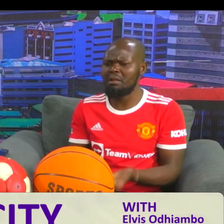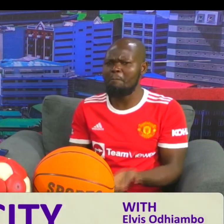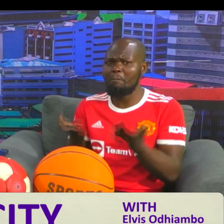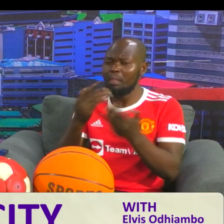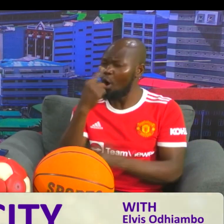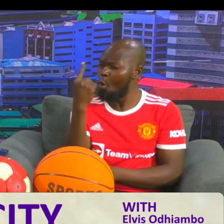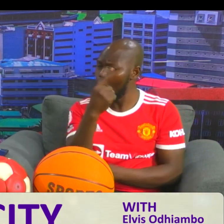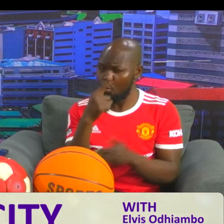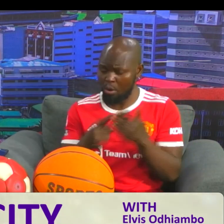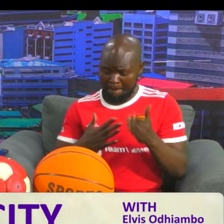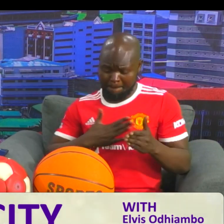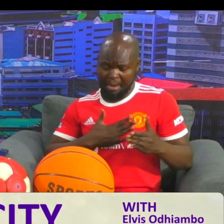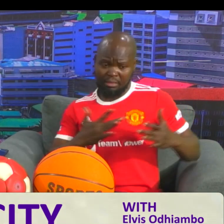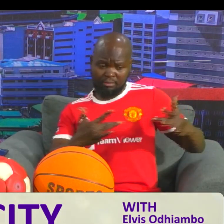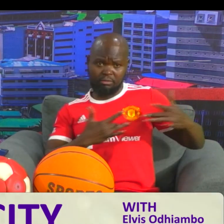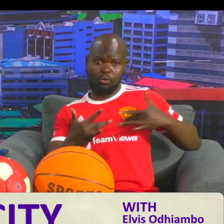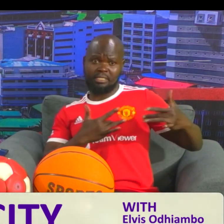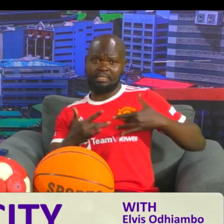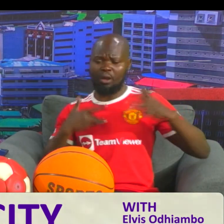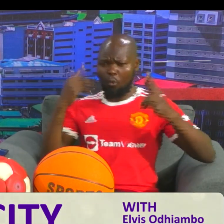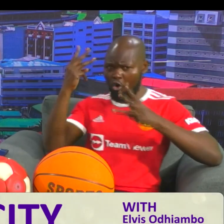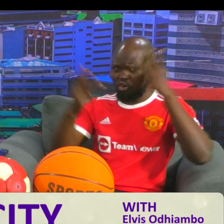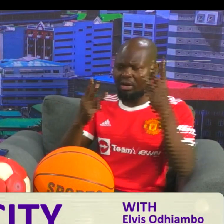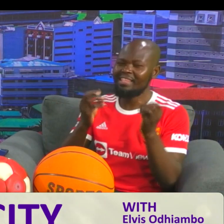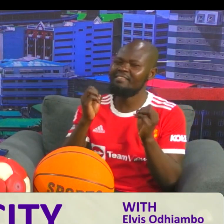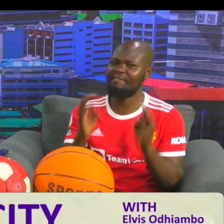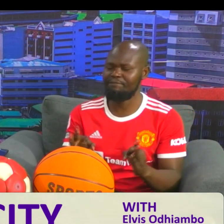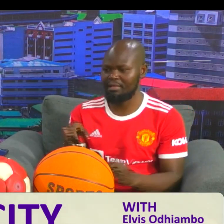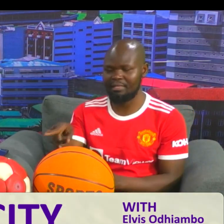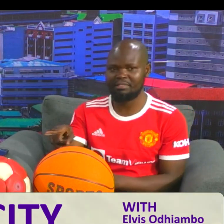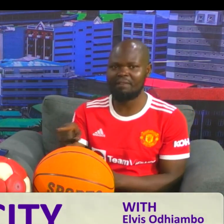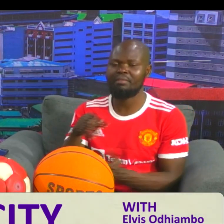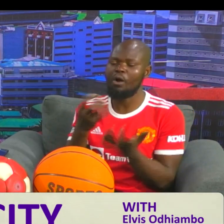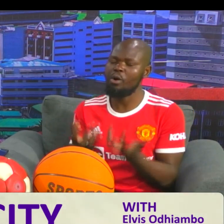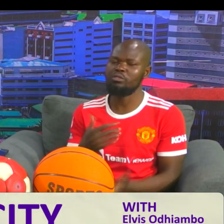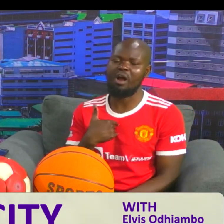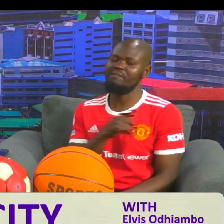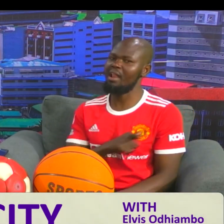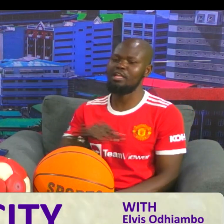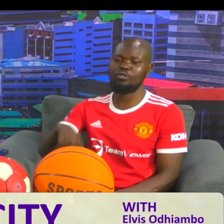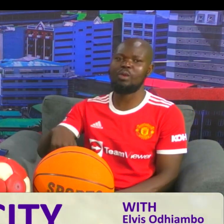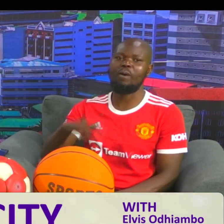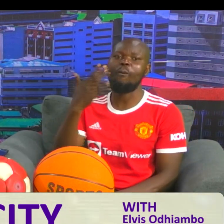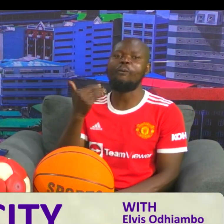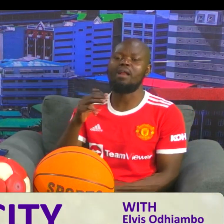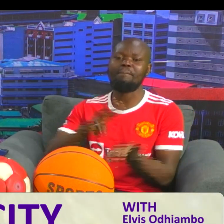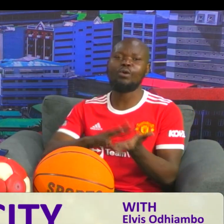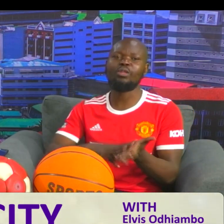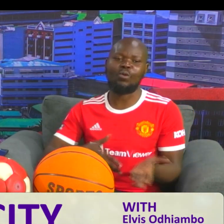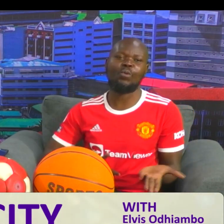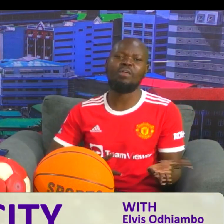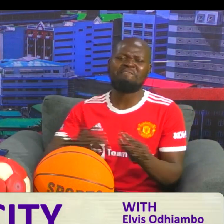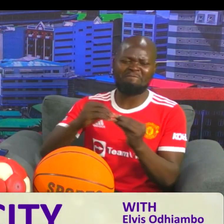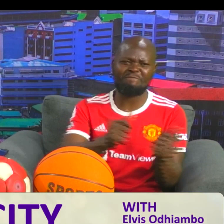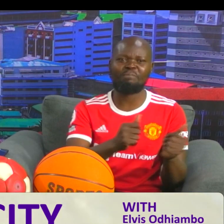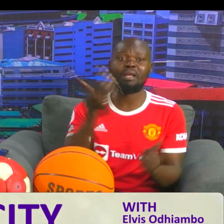saw. I think the only concern that Wazito right now have, and the thing they need to worry about, they were